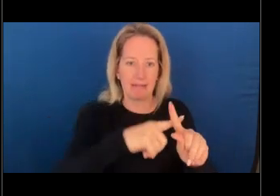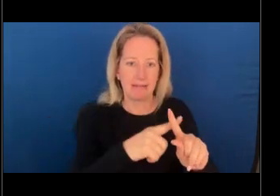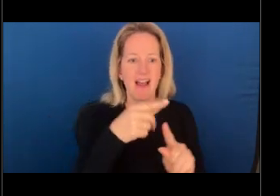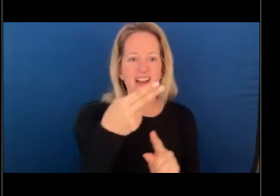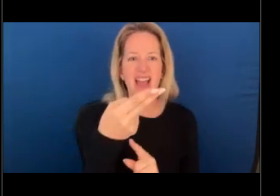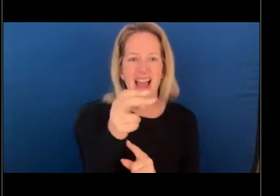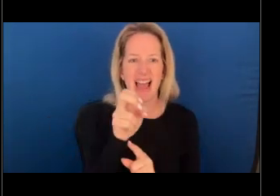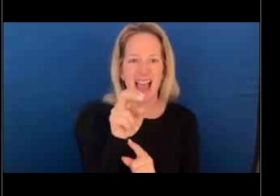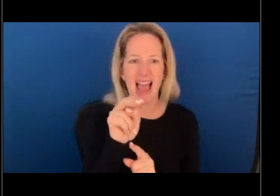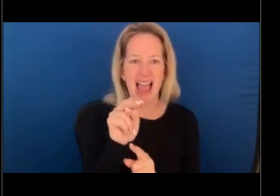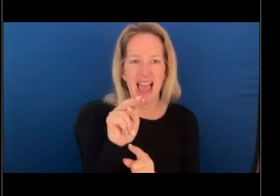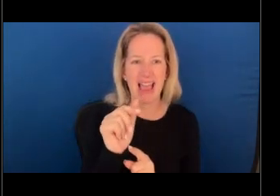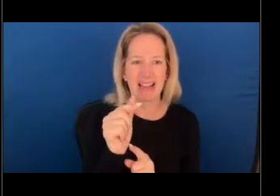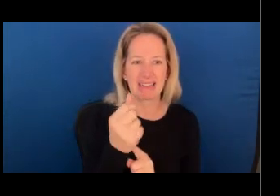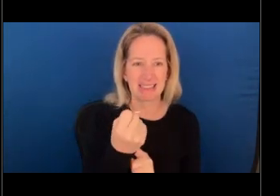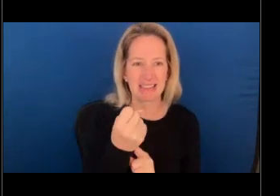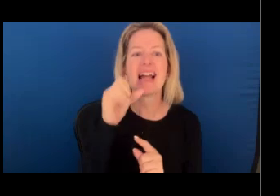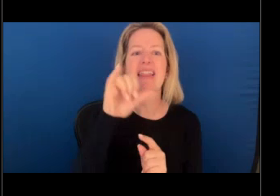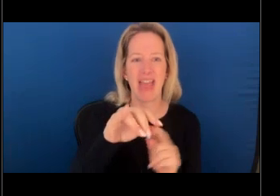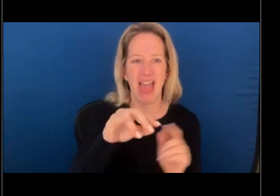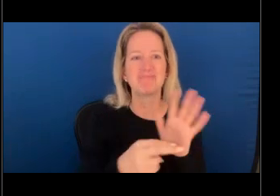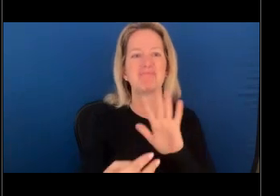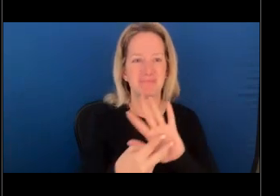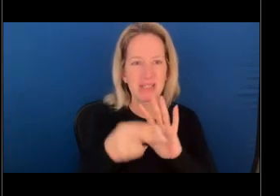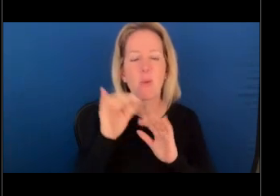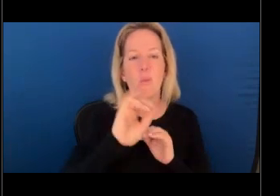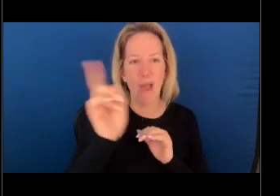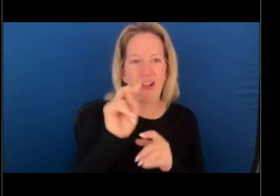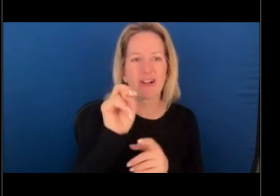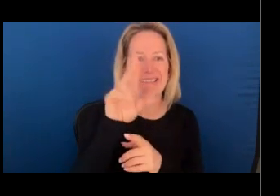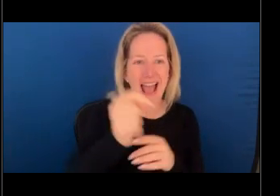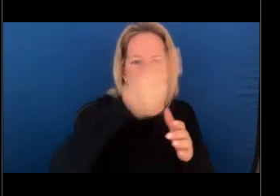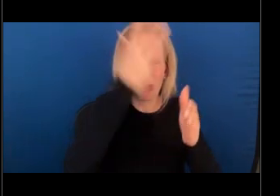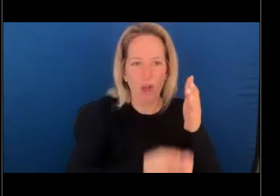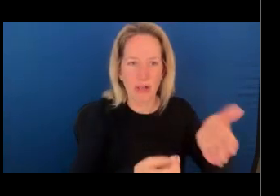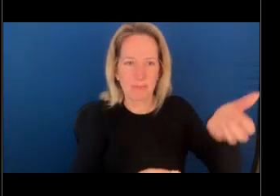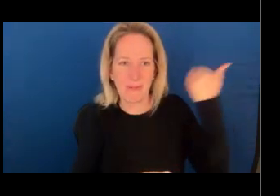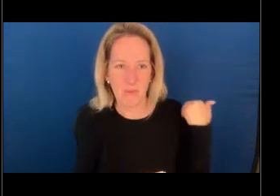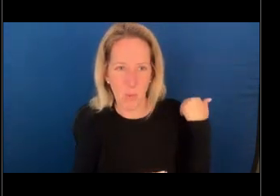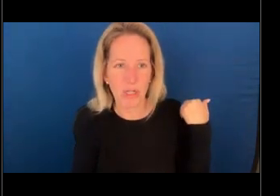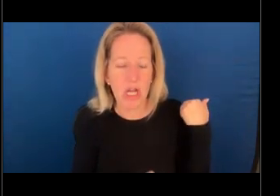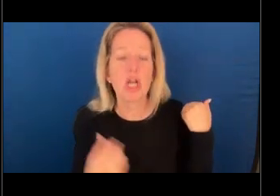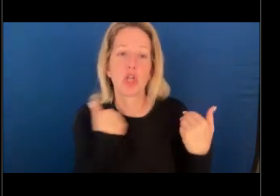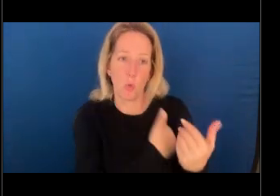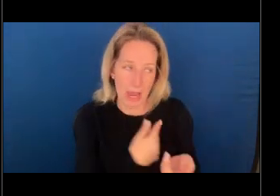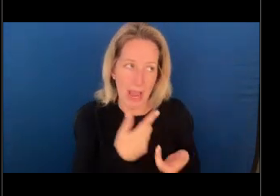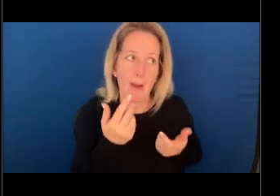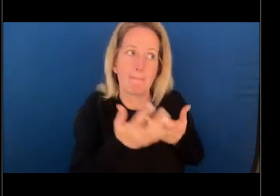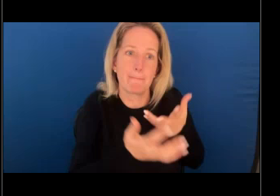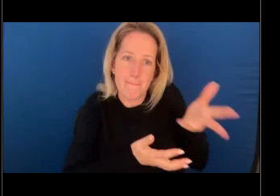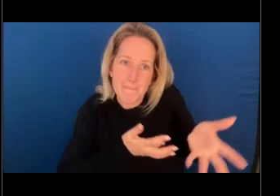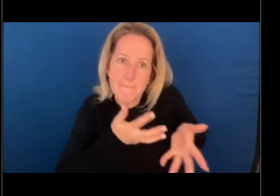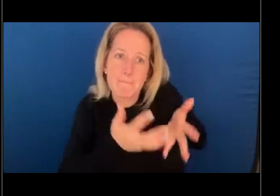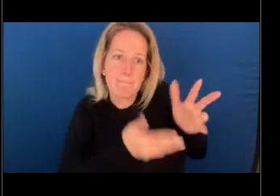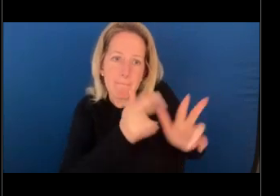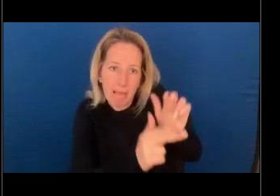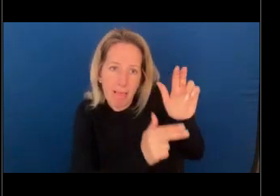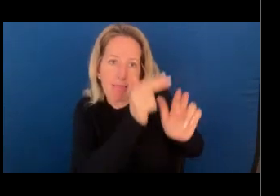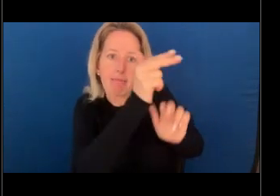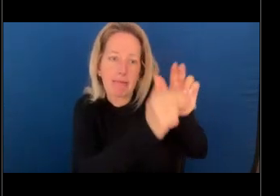places where nets have been lost before, gotten hung up on the seafloor. So we're in the process of building that trust, and actually building